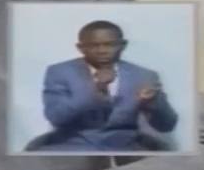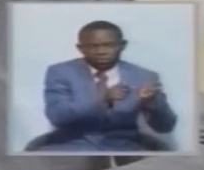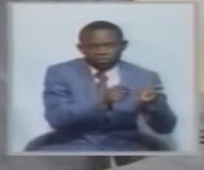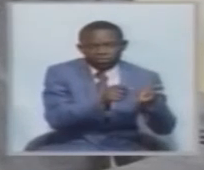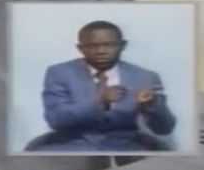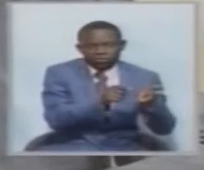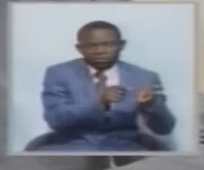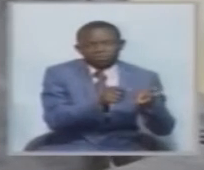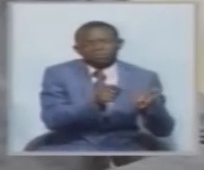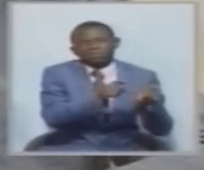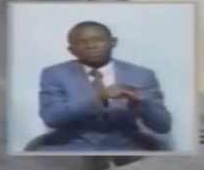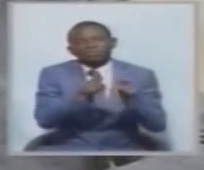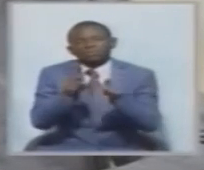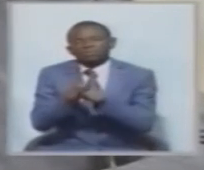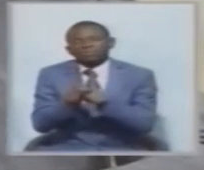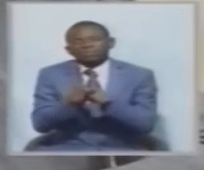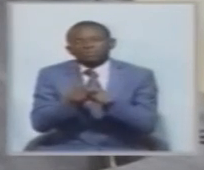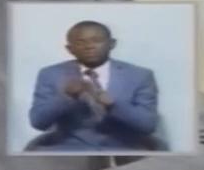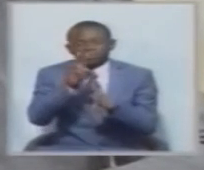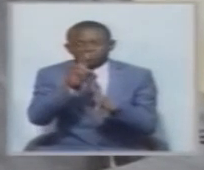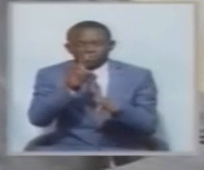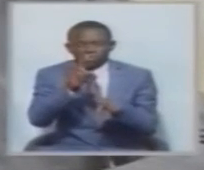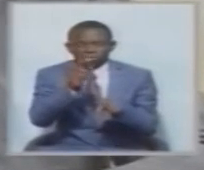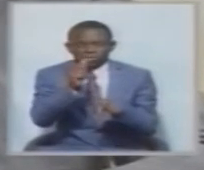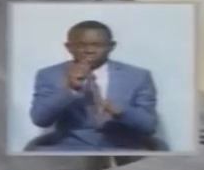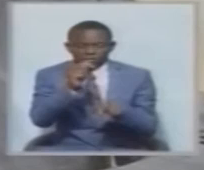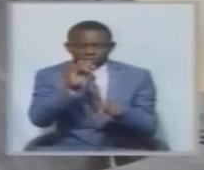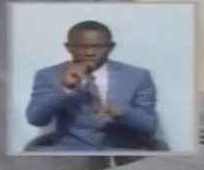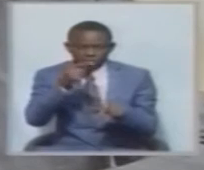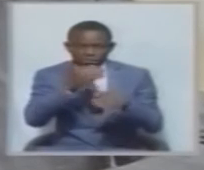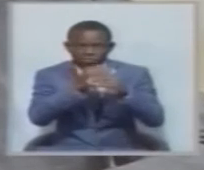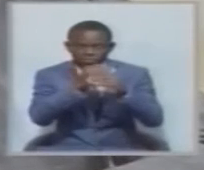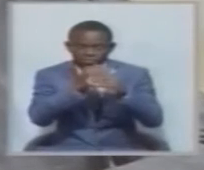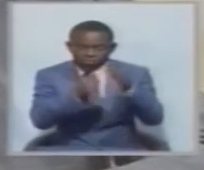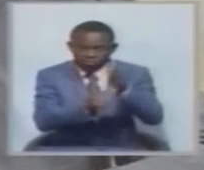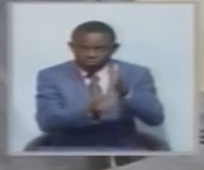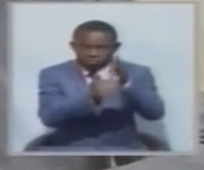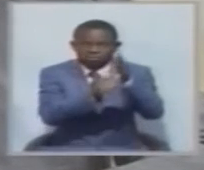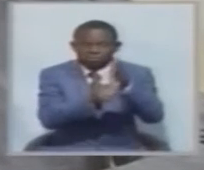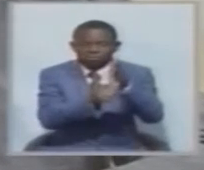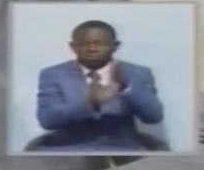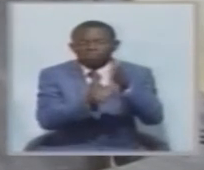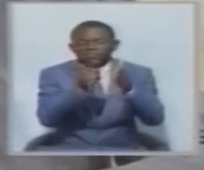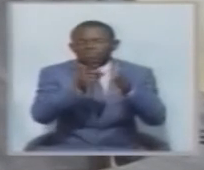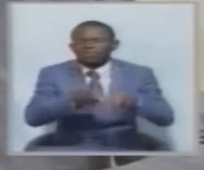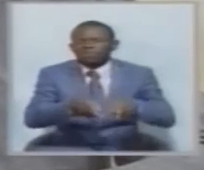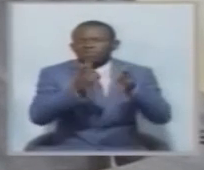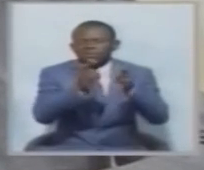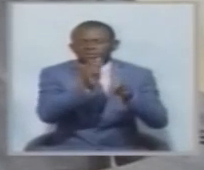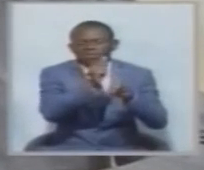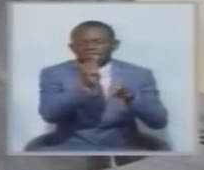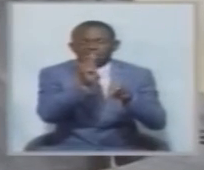also assessed by the rating agents, and currently their ratings are so high, it's AA+,